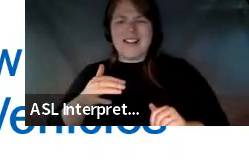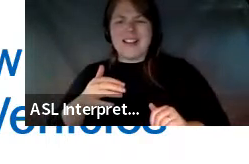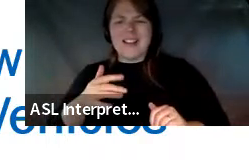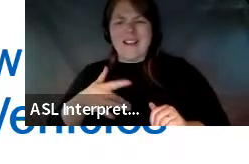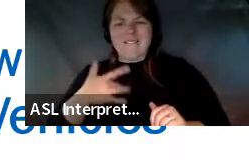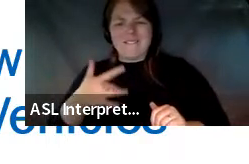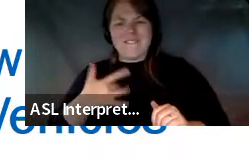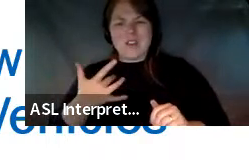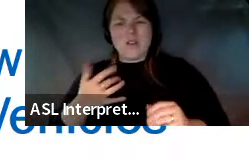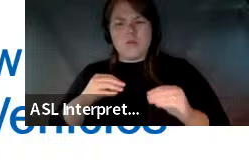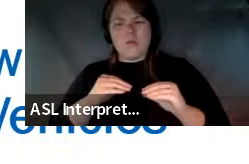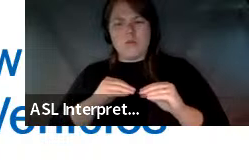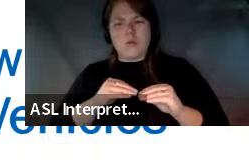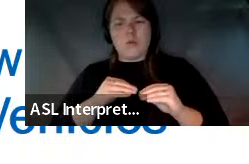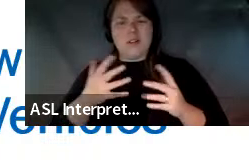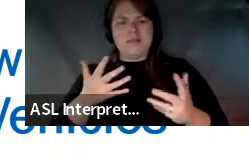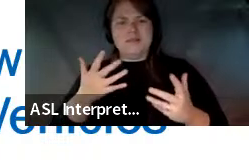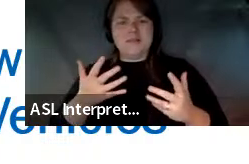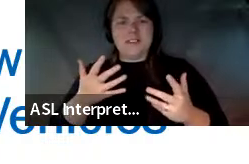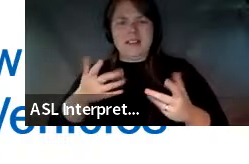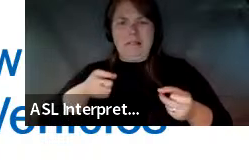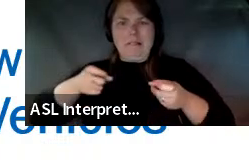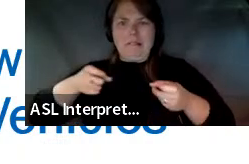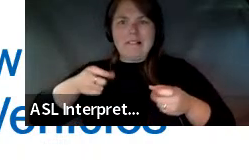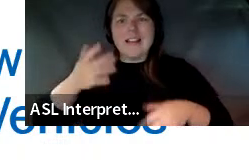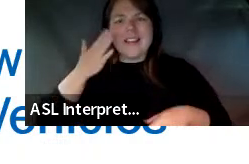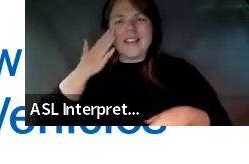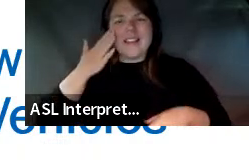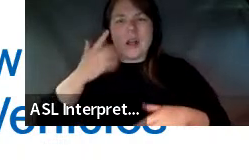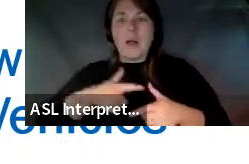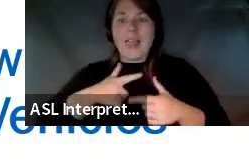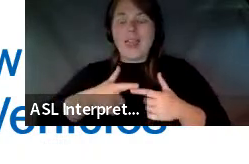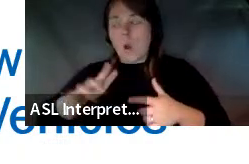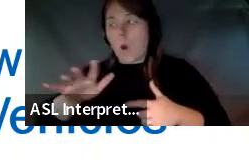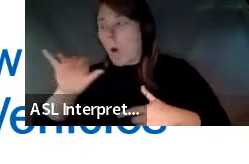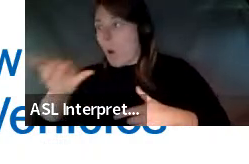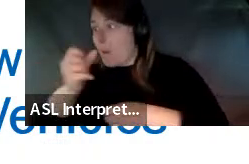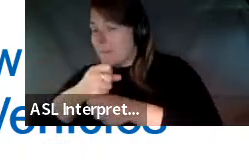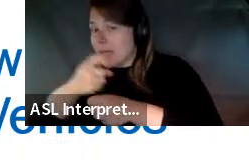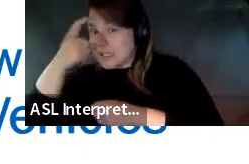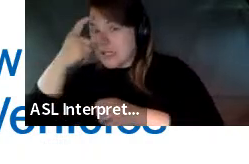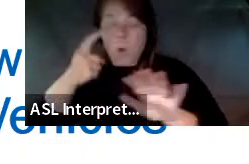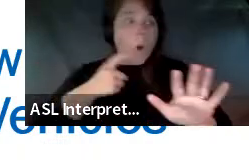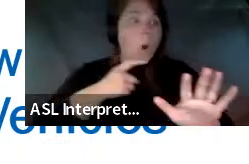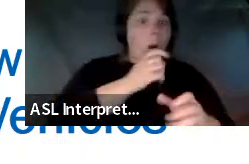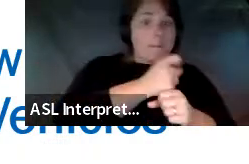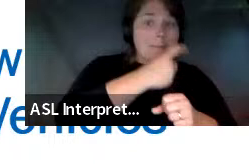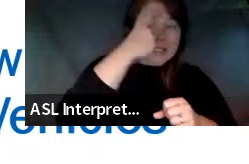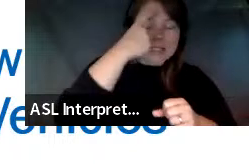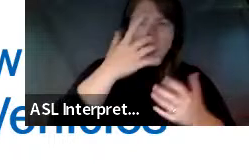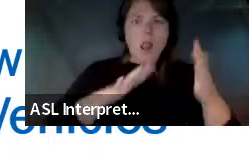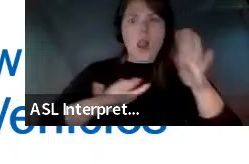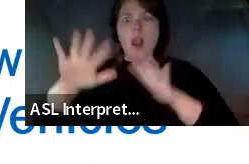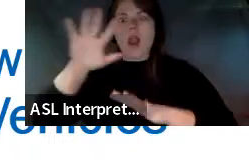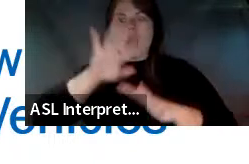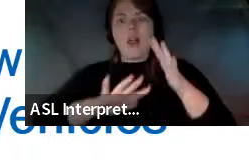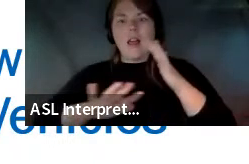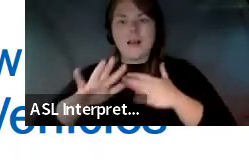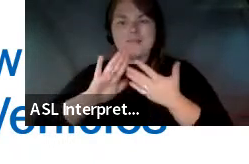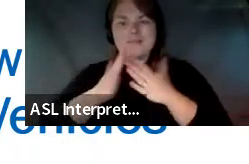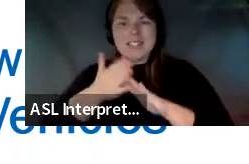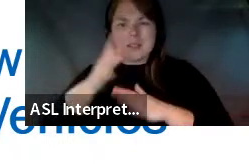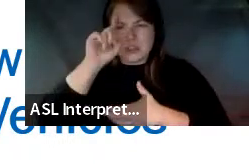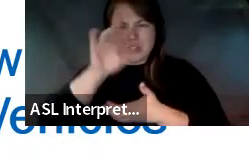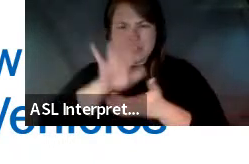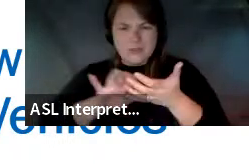everybody vote start. Oh man, okay, that makes sense. Oh, this makes sense. It get confusing afterward. You know what I mean? So instead